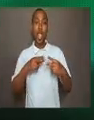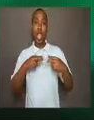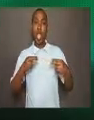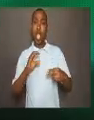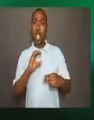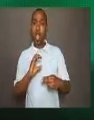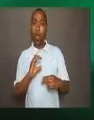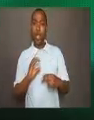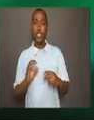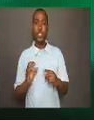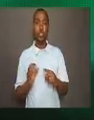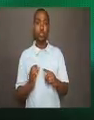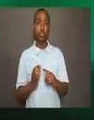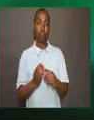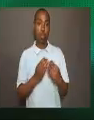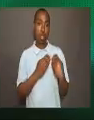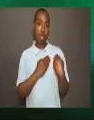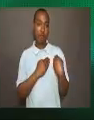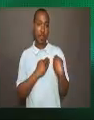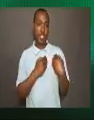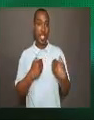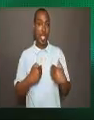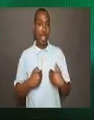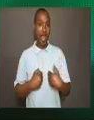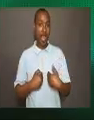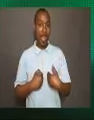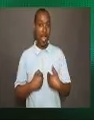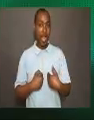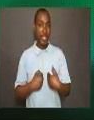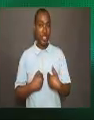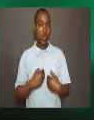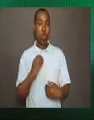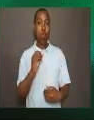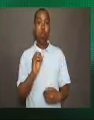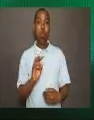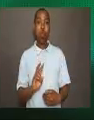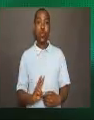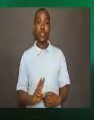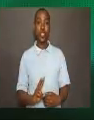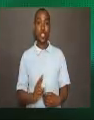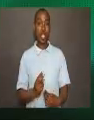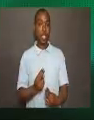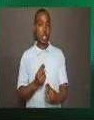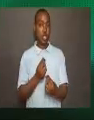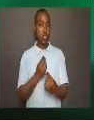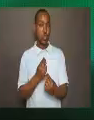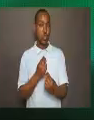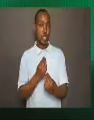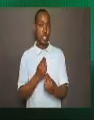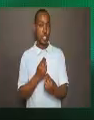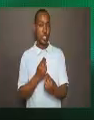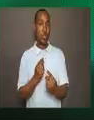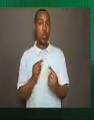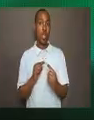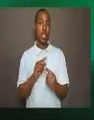capillaries, are responsible for the delivery of oxygen and nutrients to